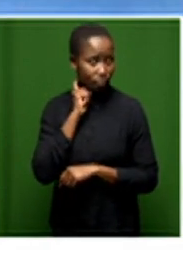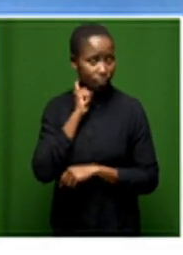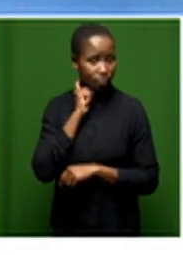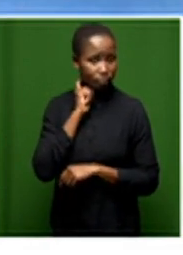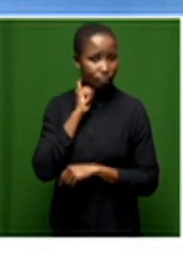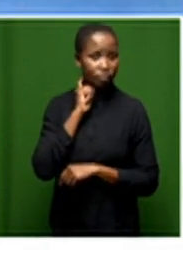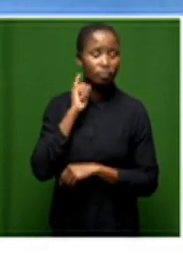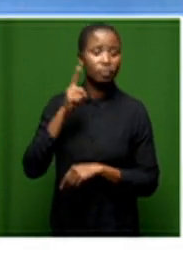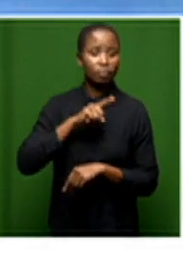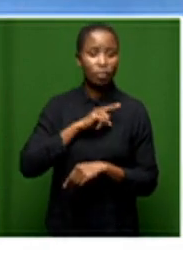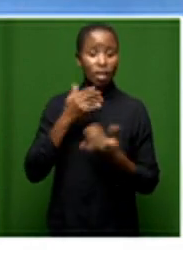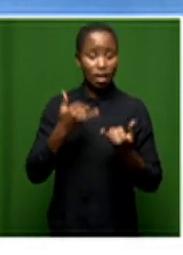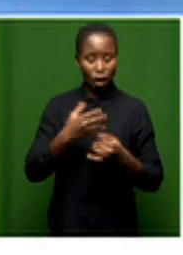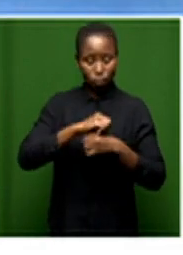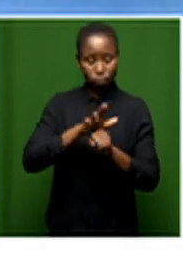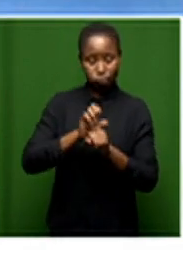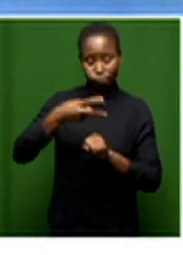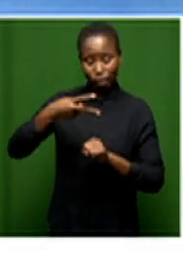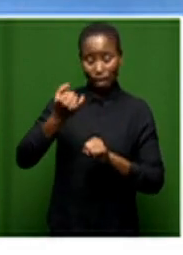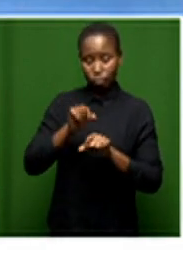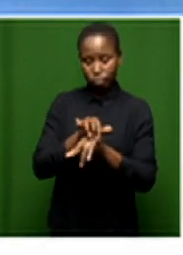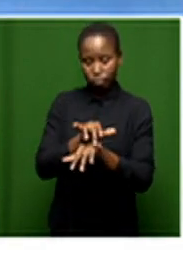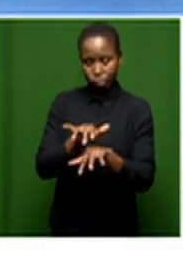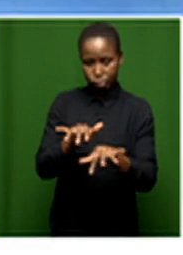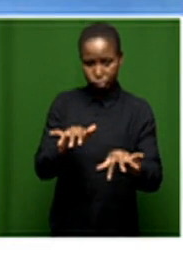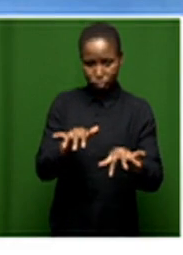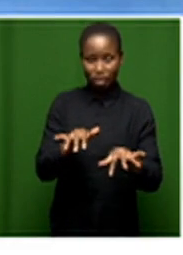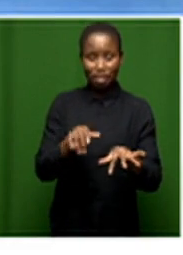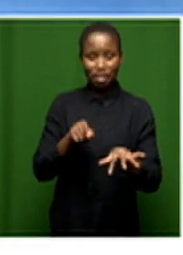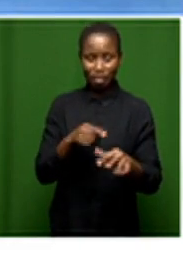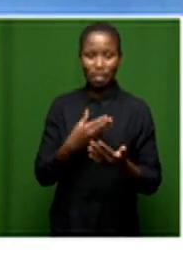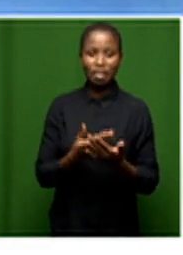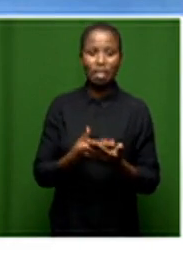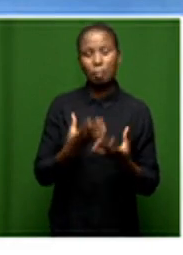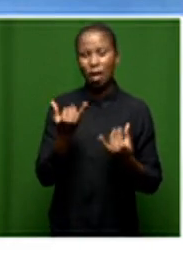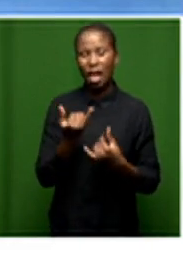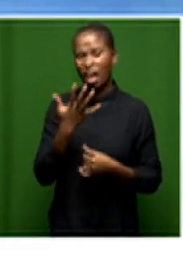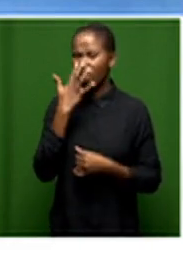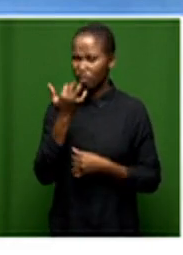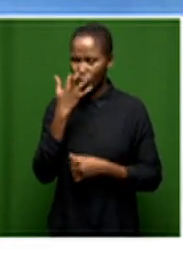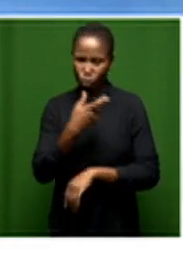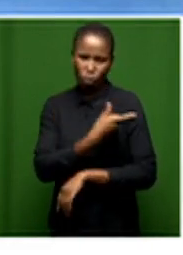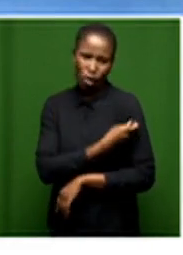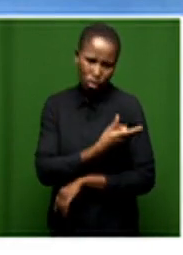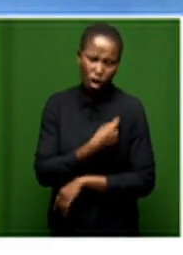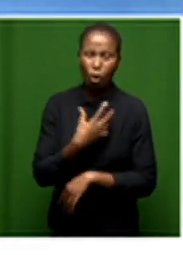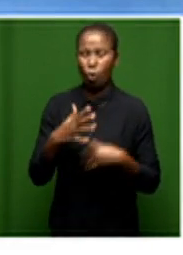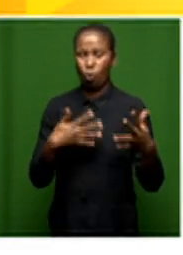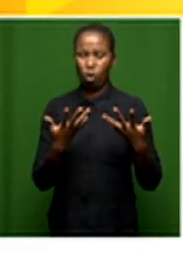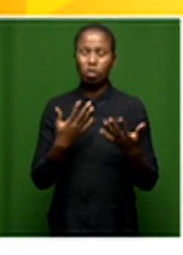variant that's circulating at that time. And so it may be that this becomes like the flu vaccine, an annual occurrence.